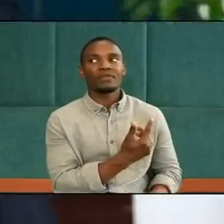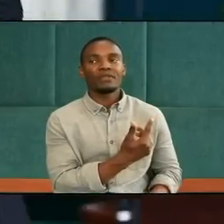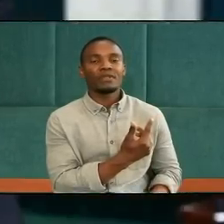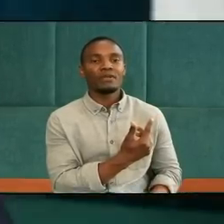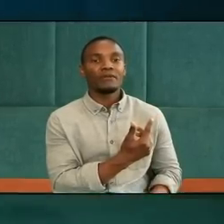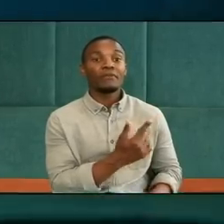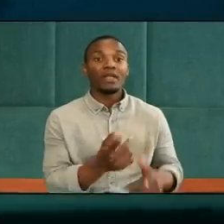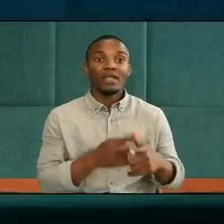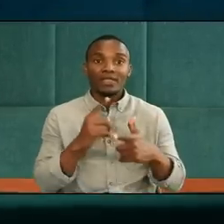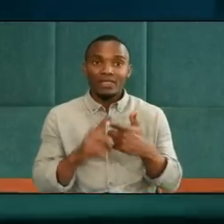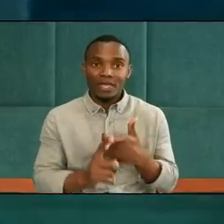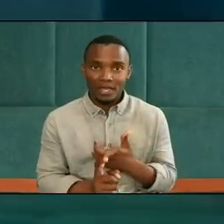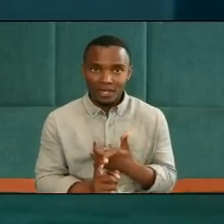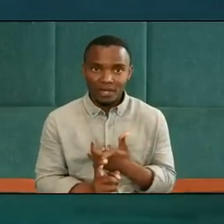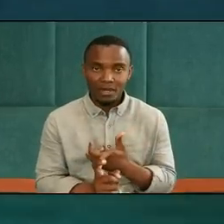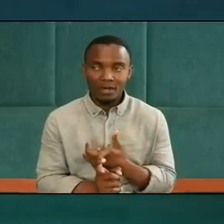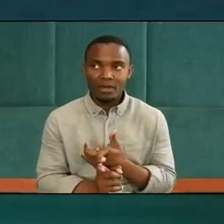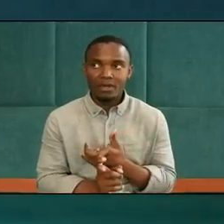So,